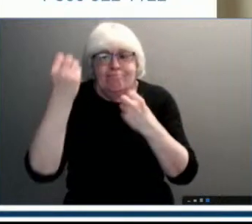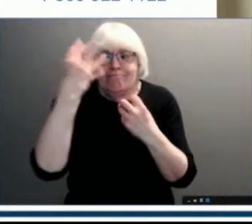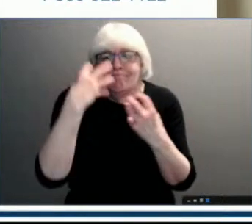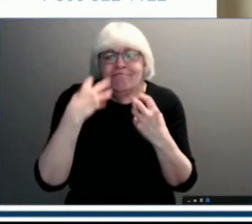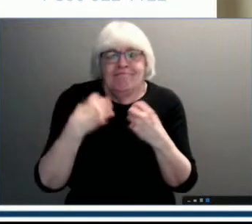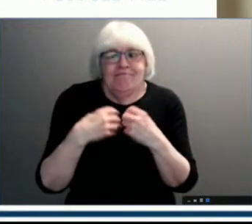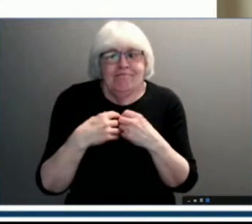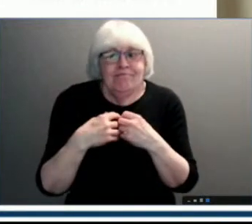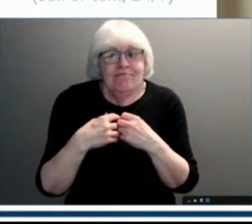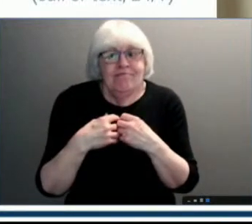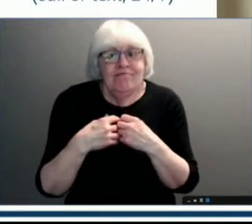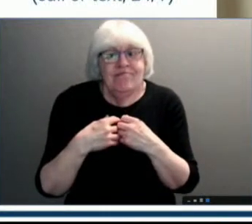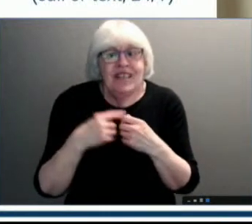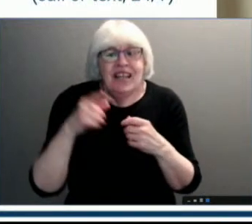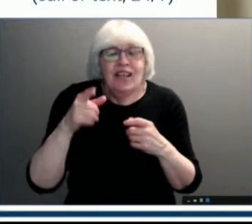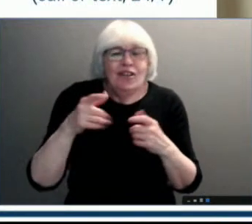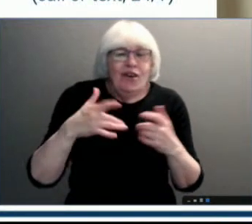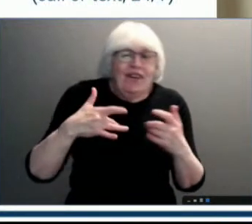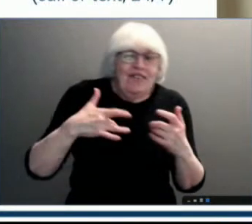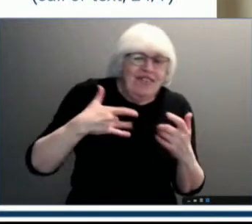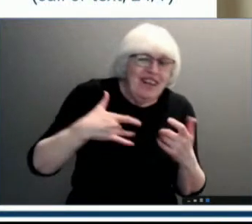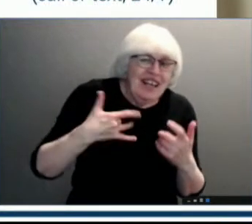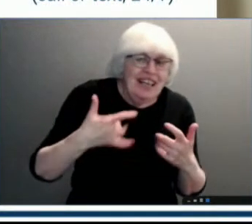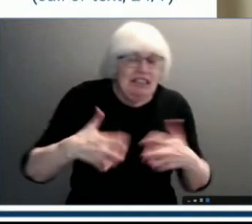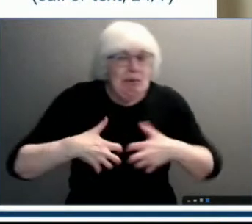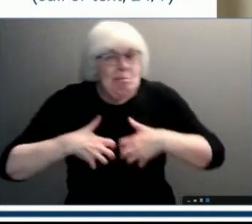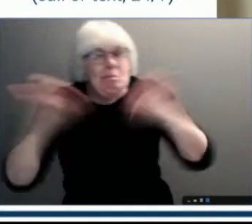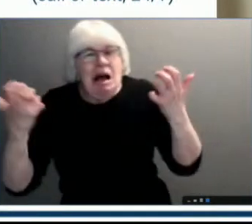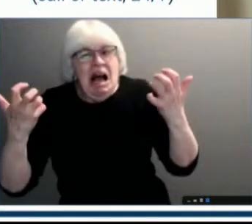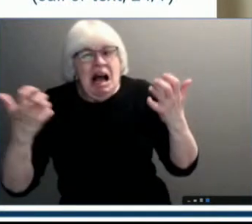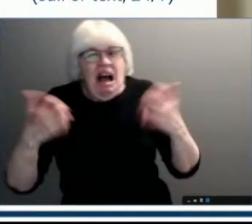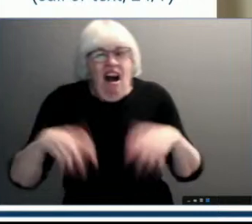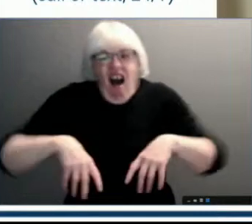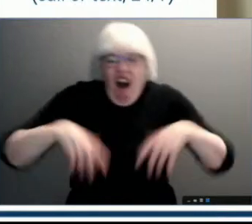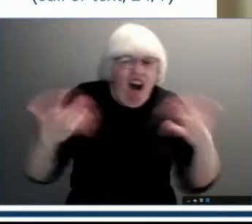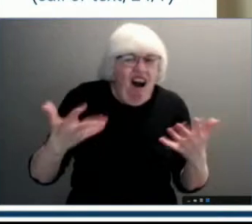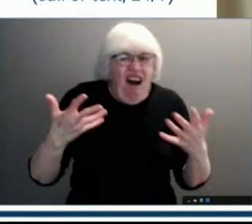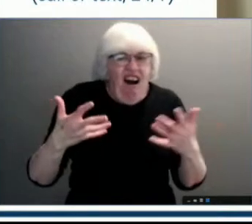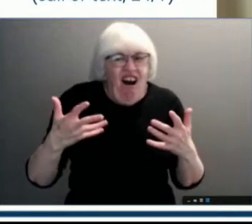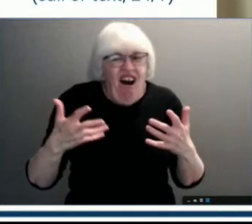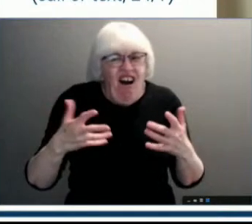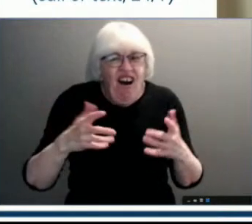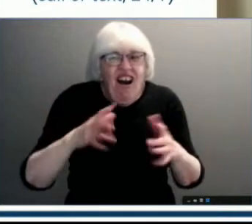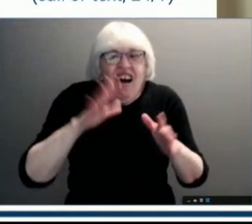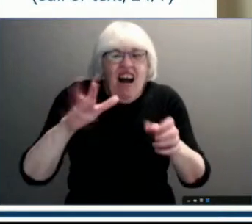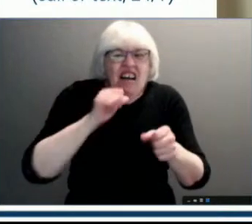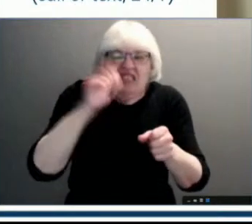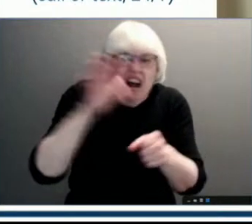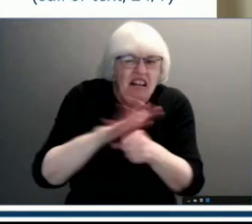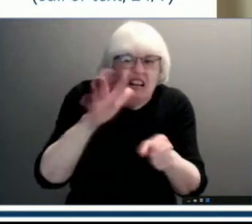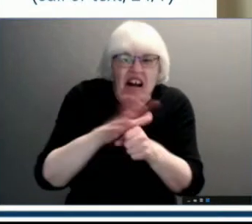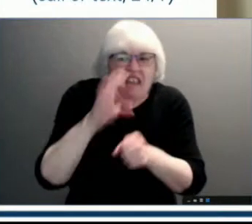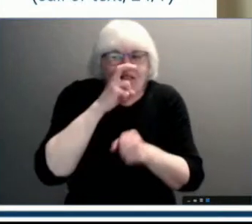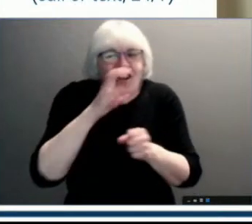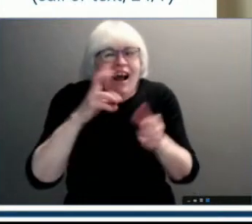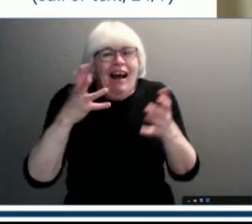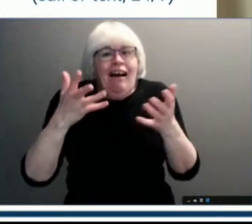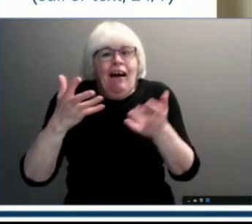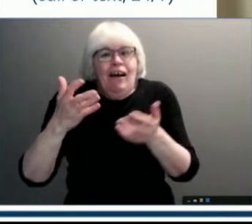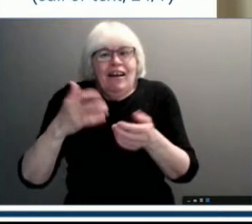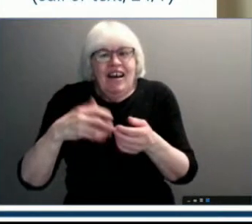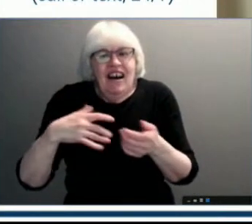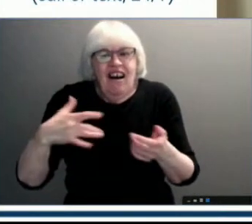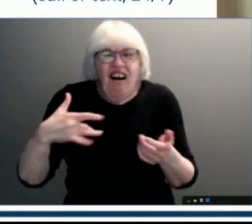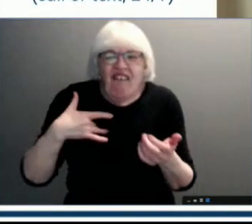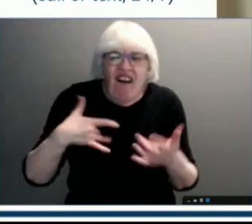what's happening here. One group is angry because they think things are too loose. Another group is angry because things are too